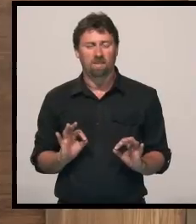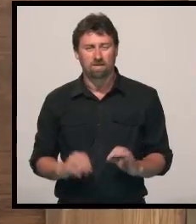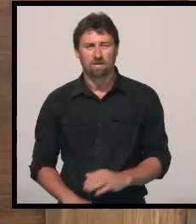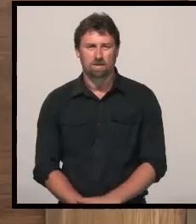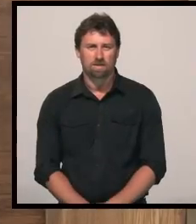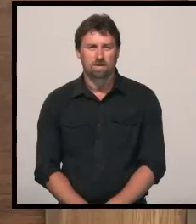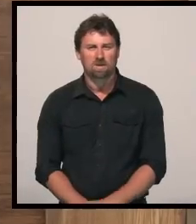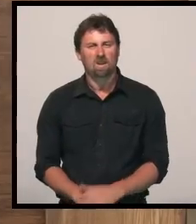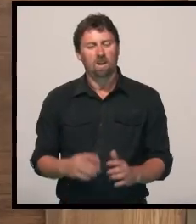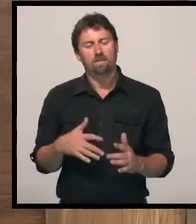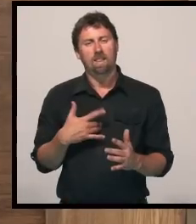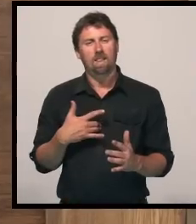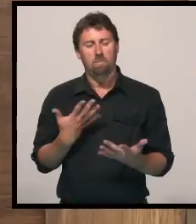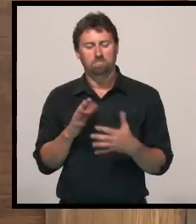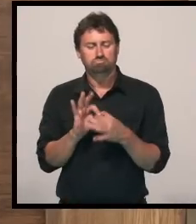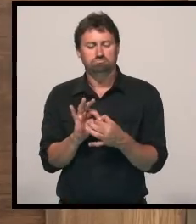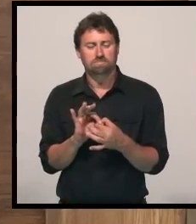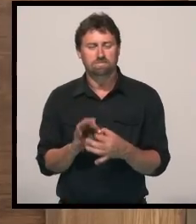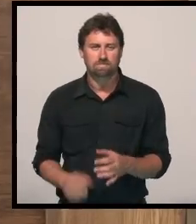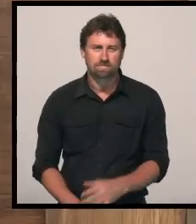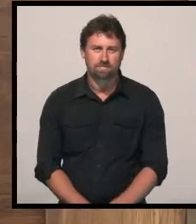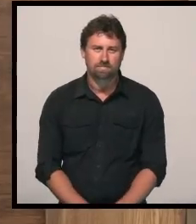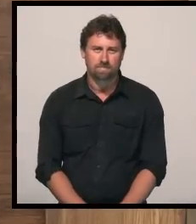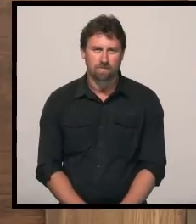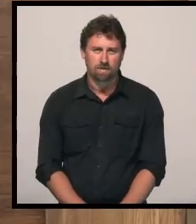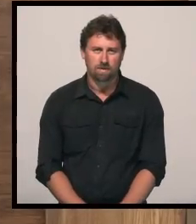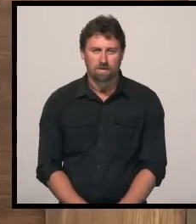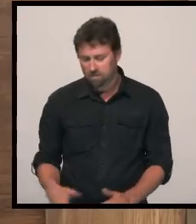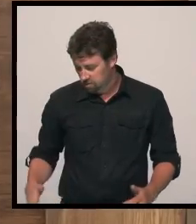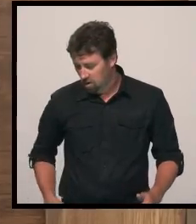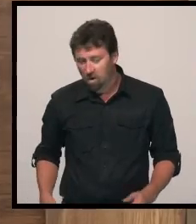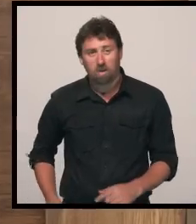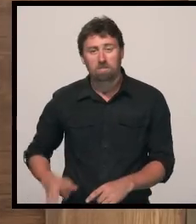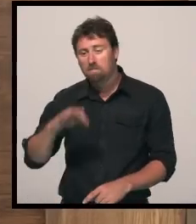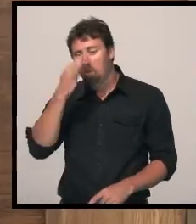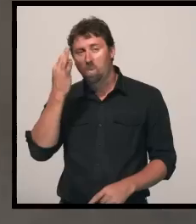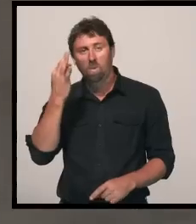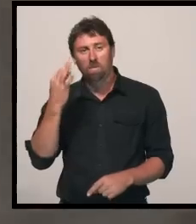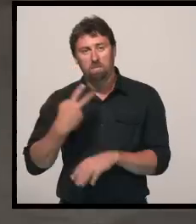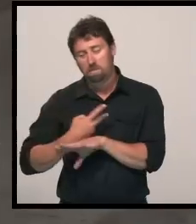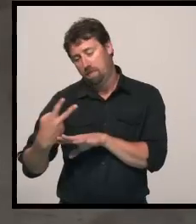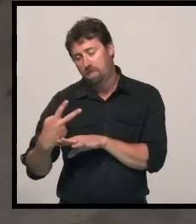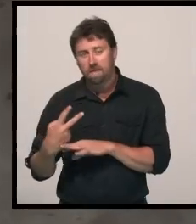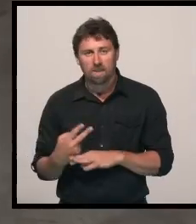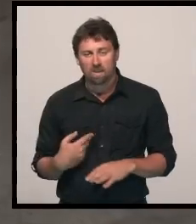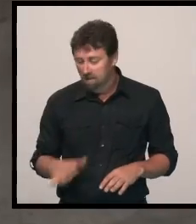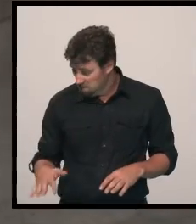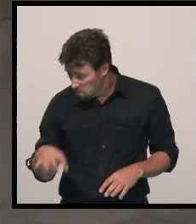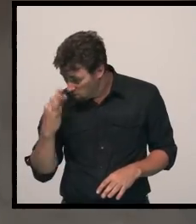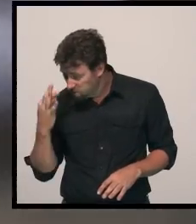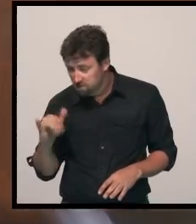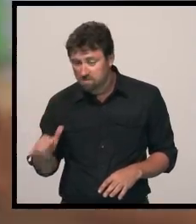Just adds that extra little bit of class. Look at that, Bob's bored. He's just gone to sleep. Am I boring you, mate?